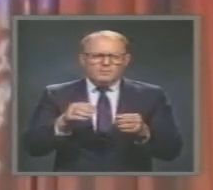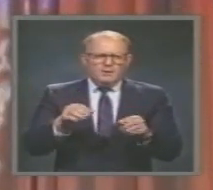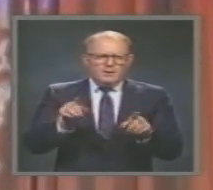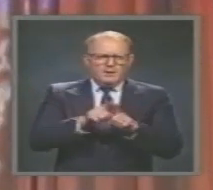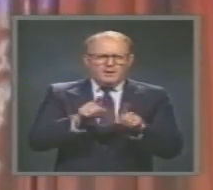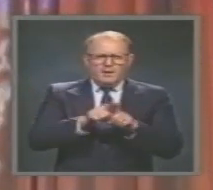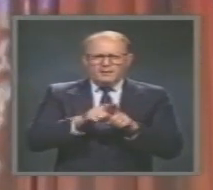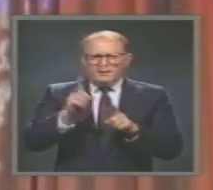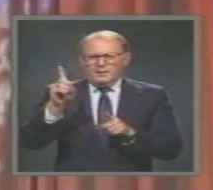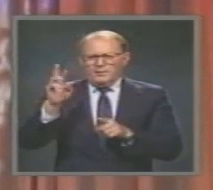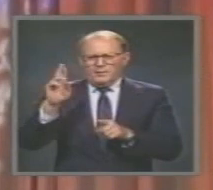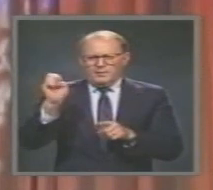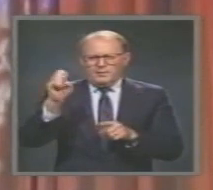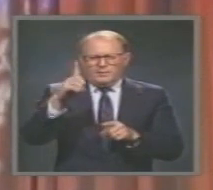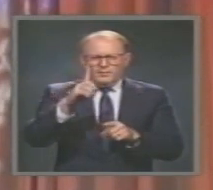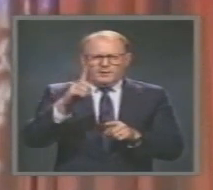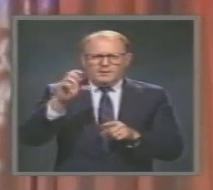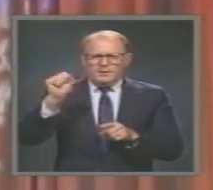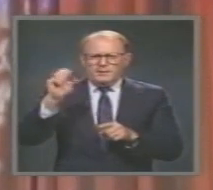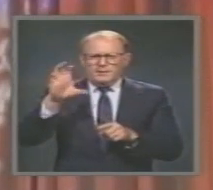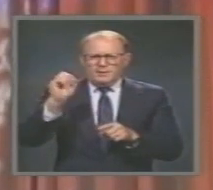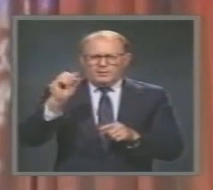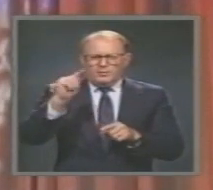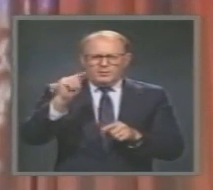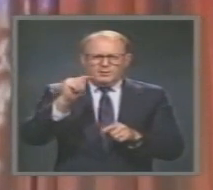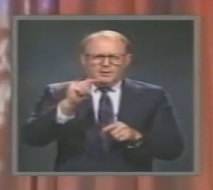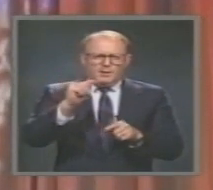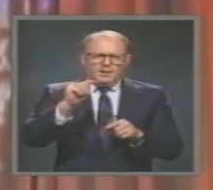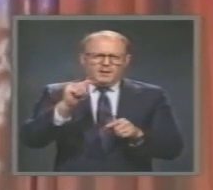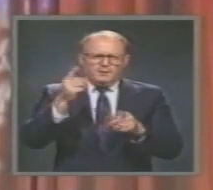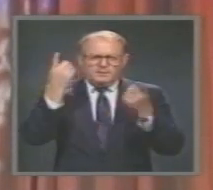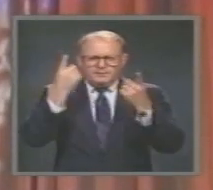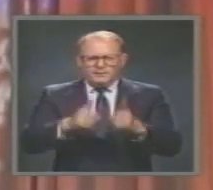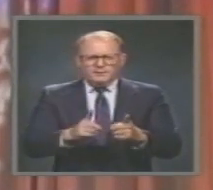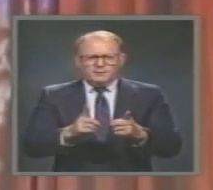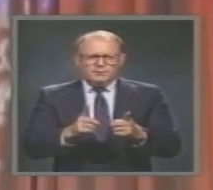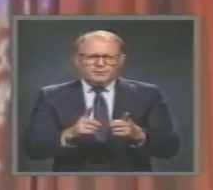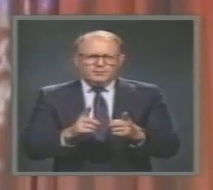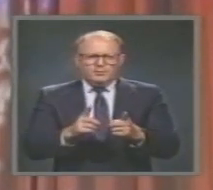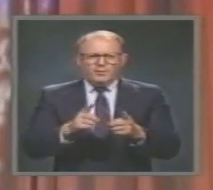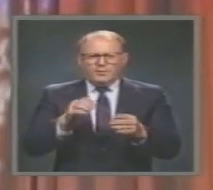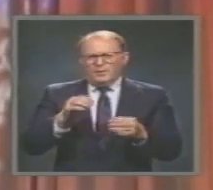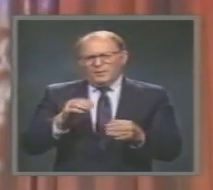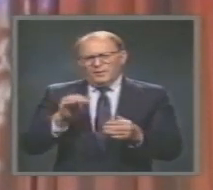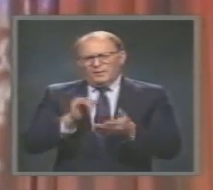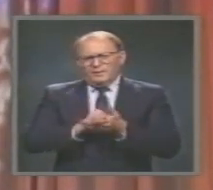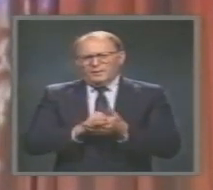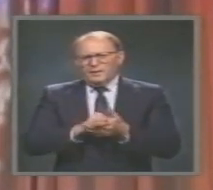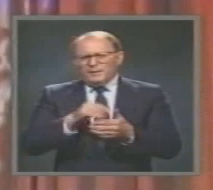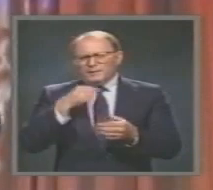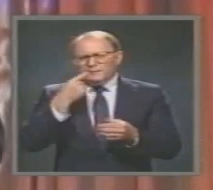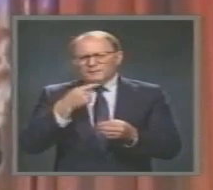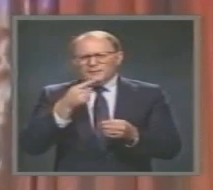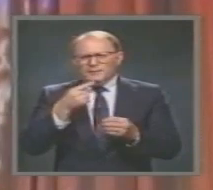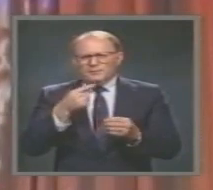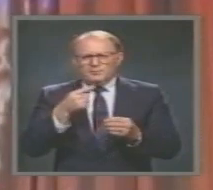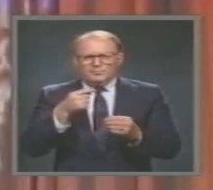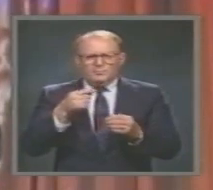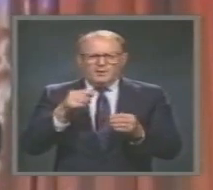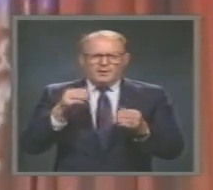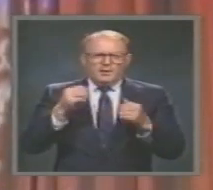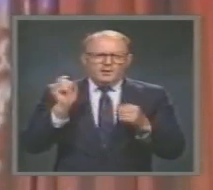in 1857, that decision of the Supreme Court that denied equal protection to black